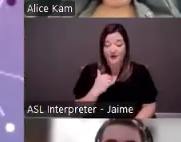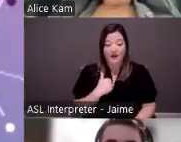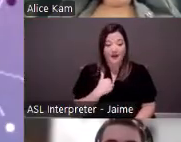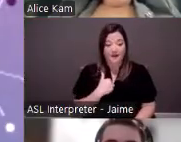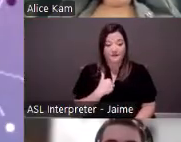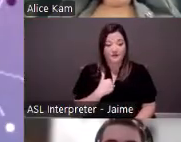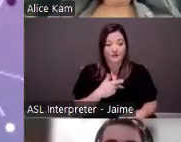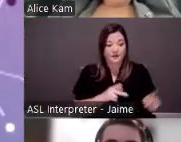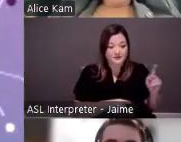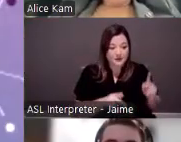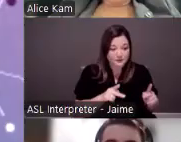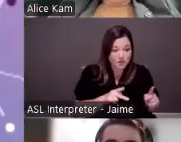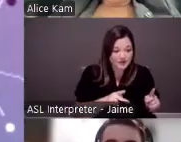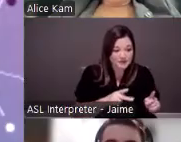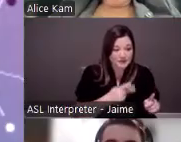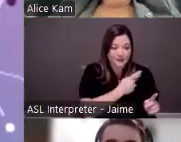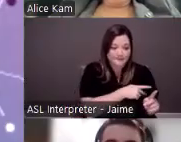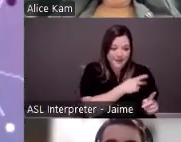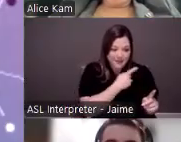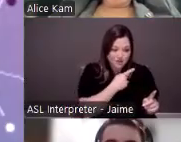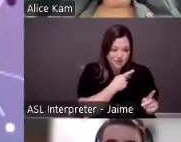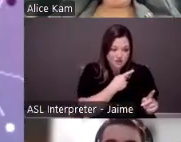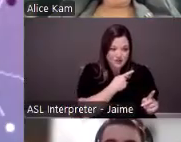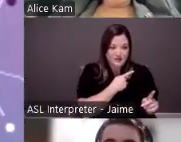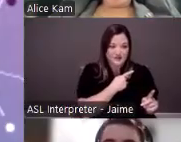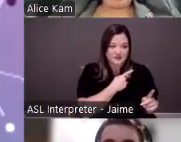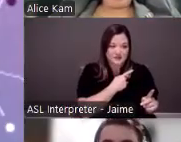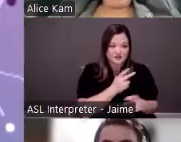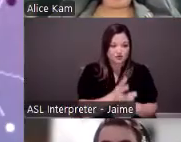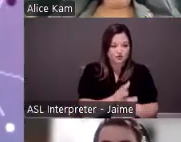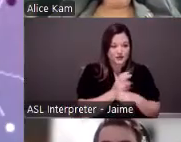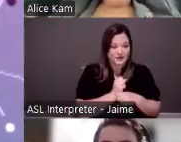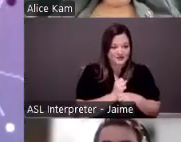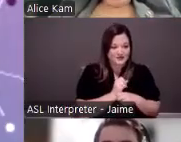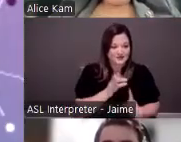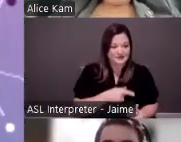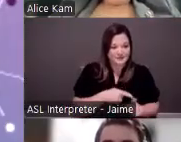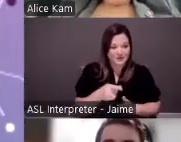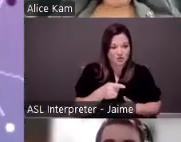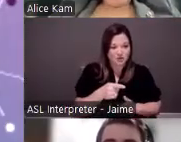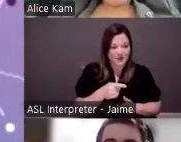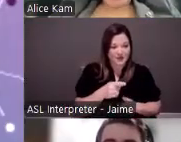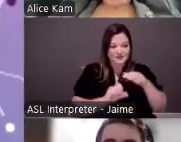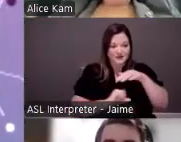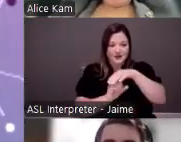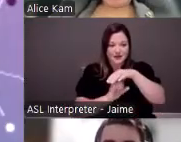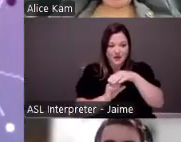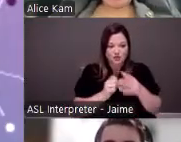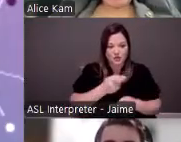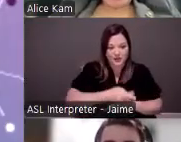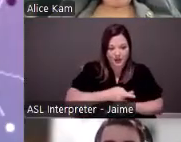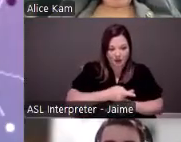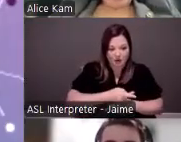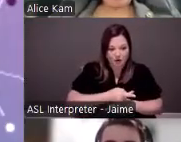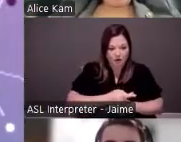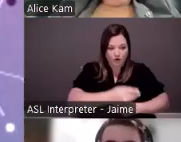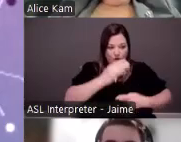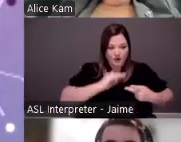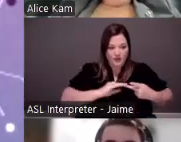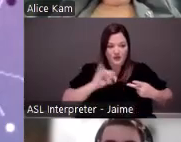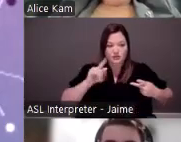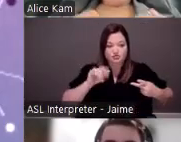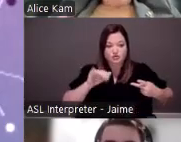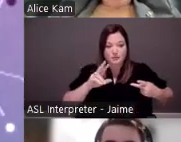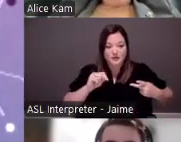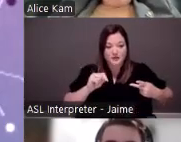as how patients and caregiver would like to receive the concussion care. And instrument is how they accept to change